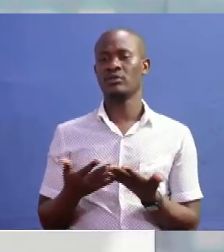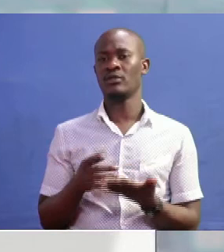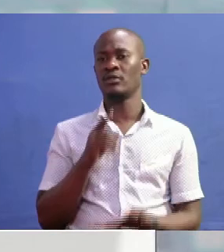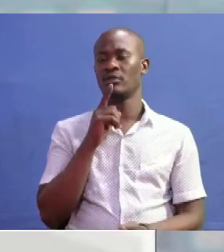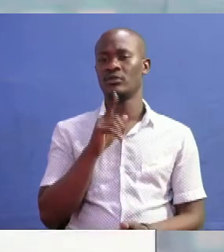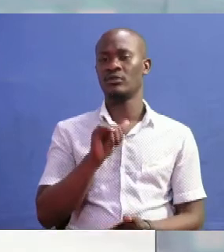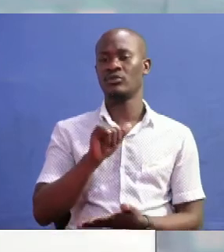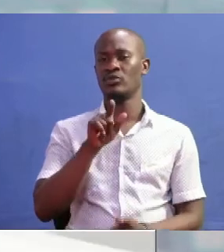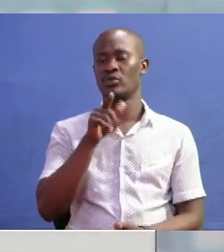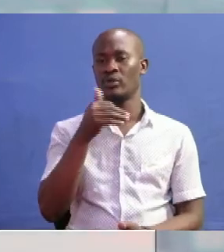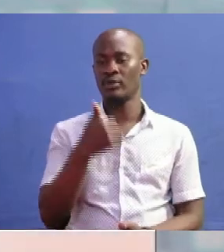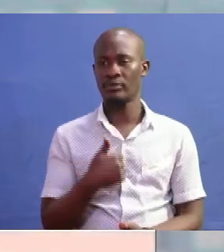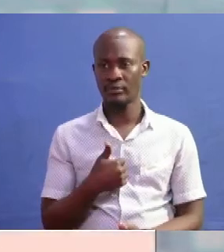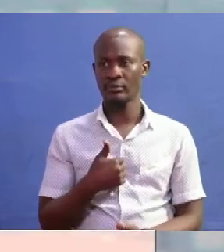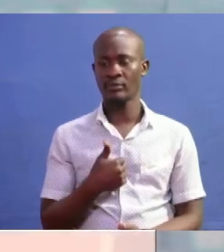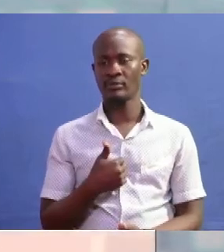have